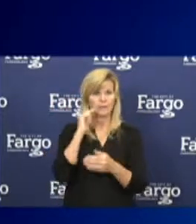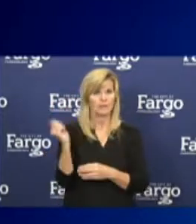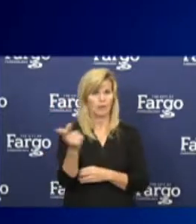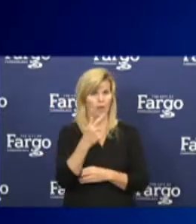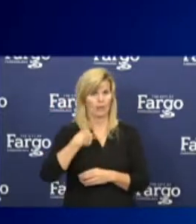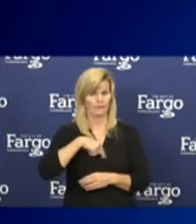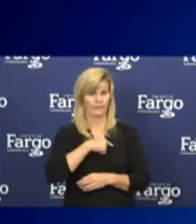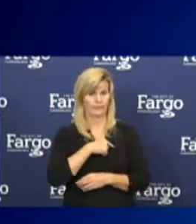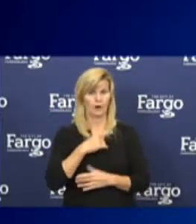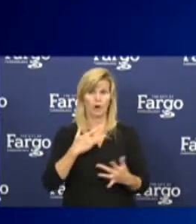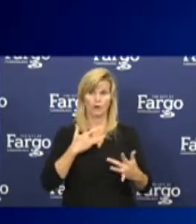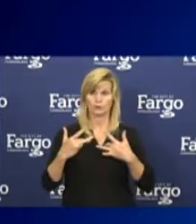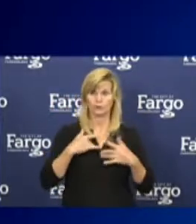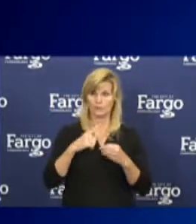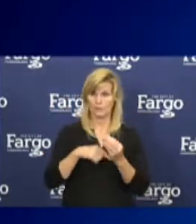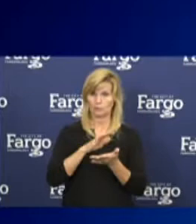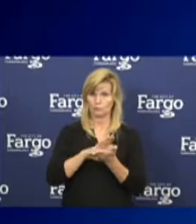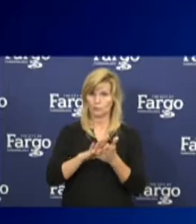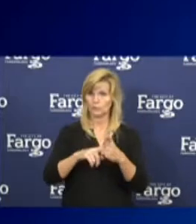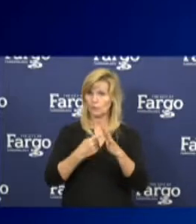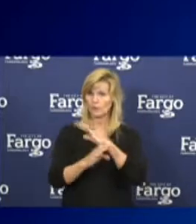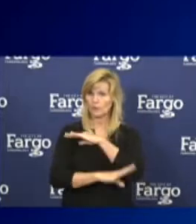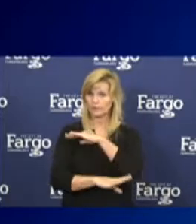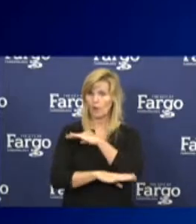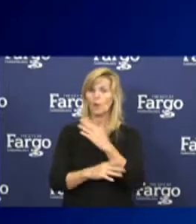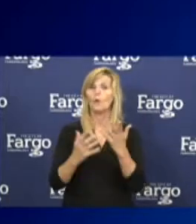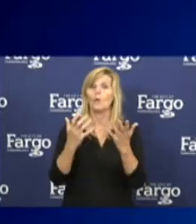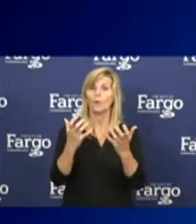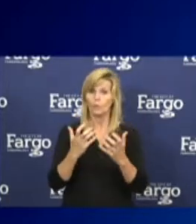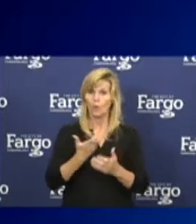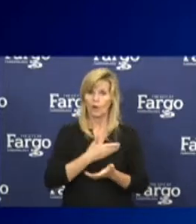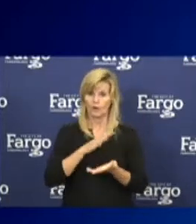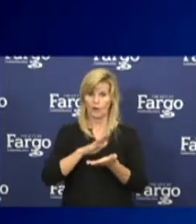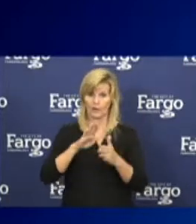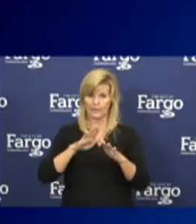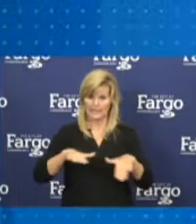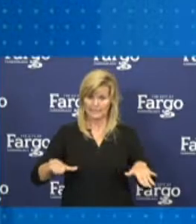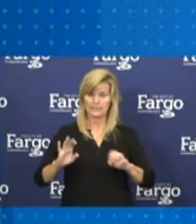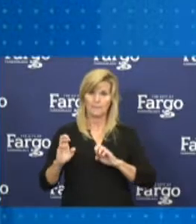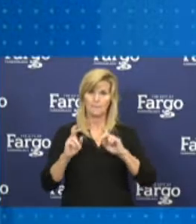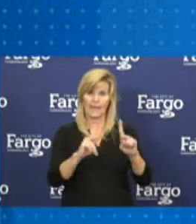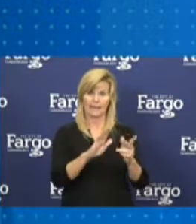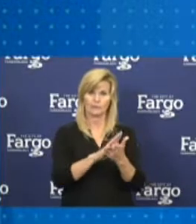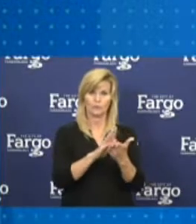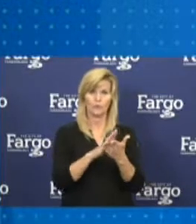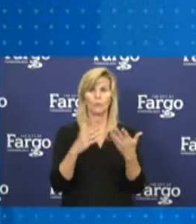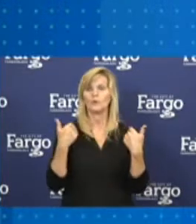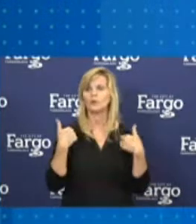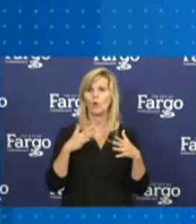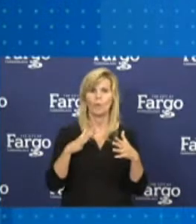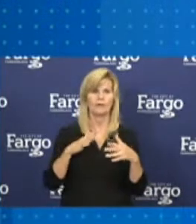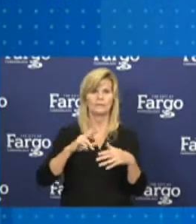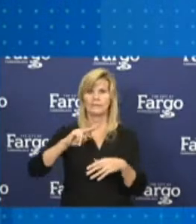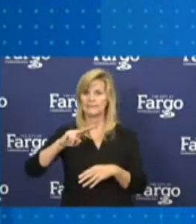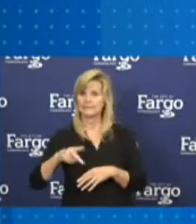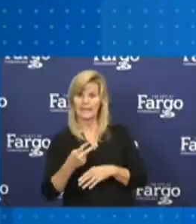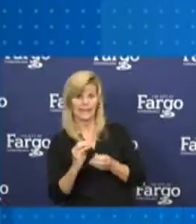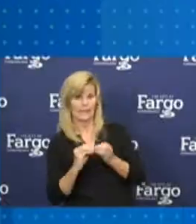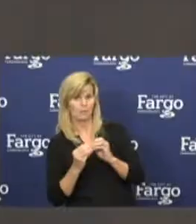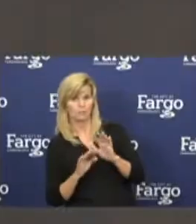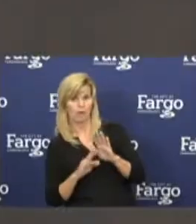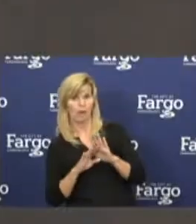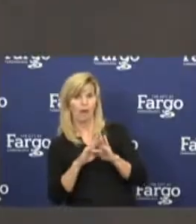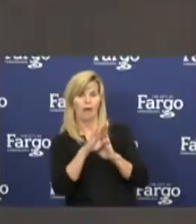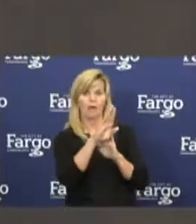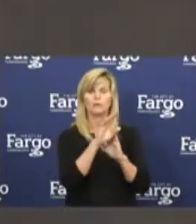concerned about school starting this fall, and we truly want our kids to be able to get back into school. So we don't want to see the second wave of infection, and I think we're